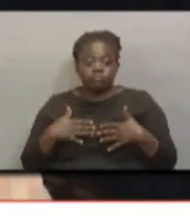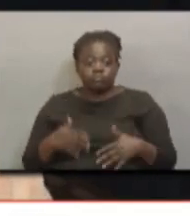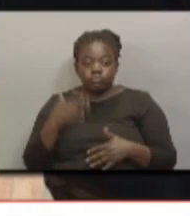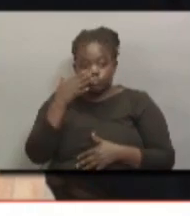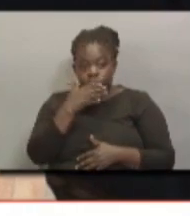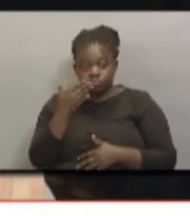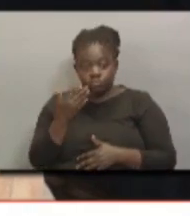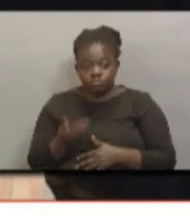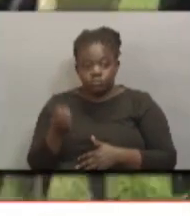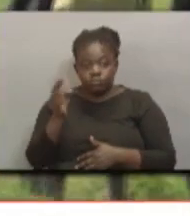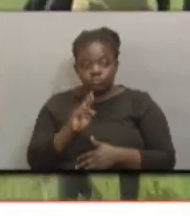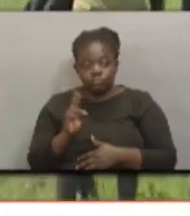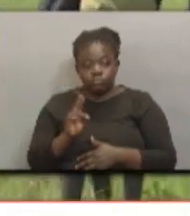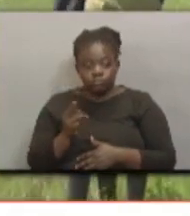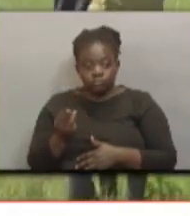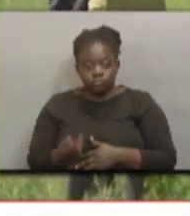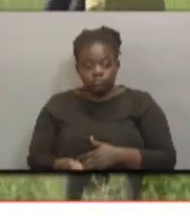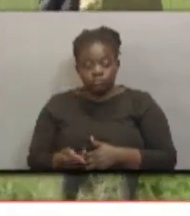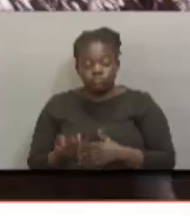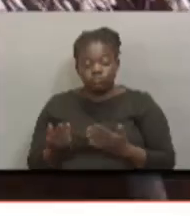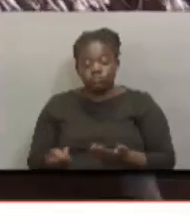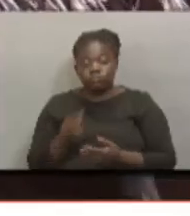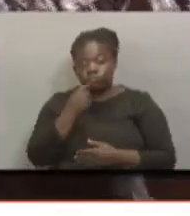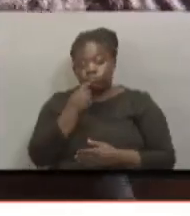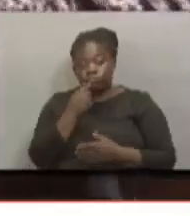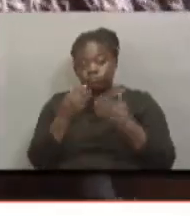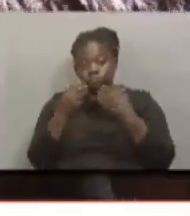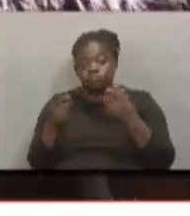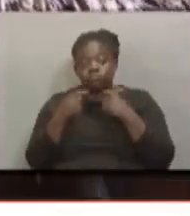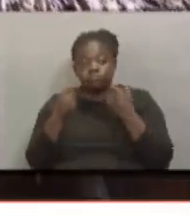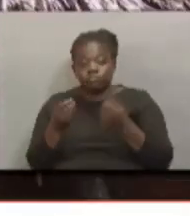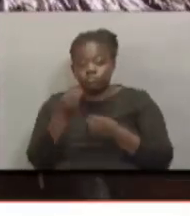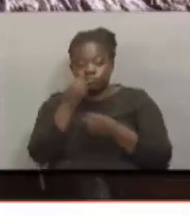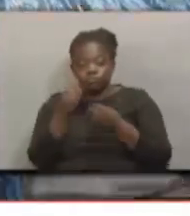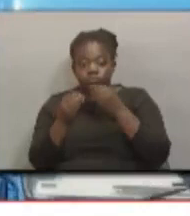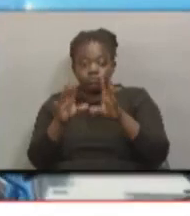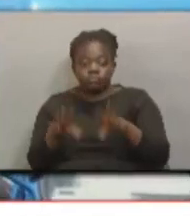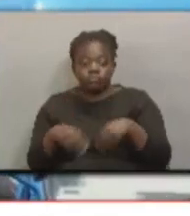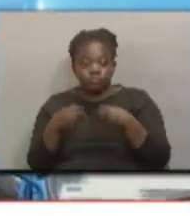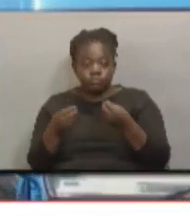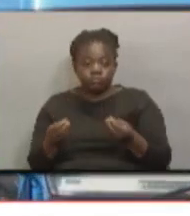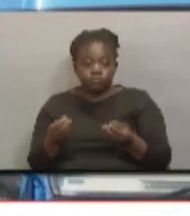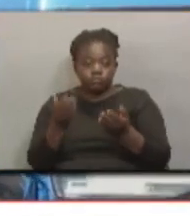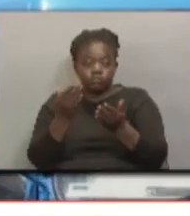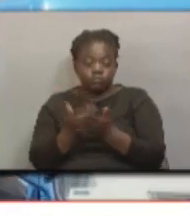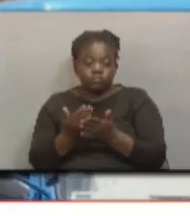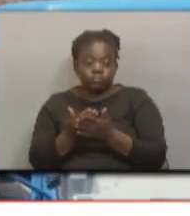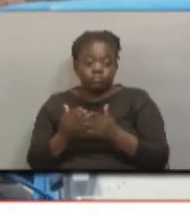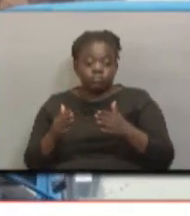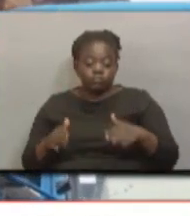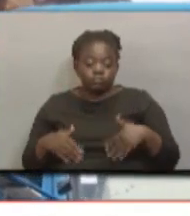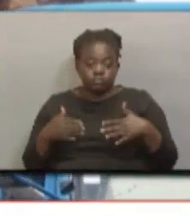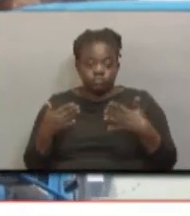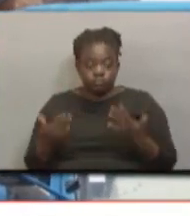obuji obuji ne sukari wana amata. Abantu abalala Karamoja bibazizo musumba Kayanja olw'emmere gy'abaweereza. We request and then we are happy for this